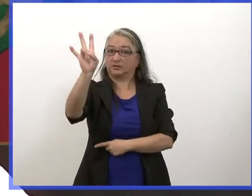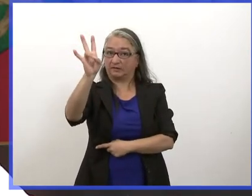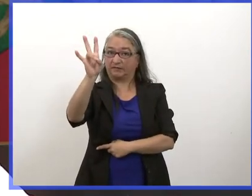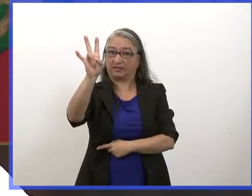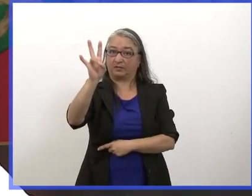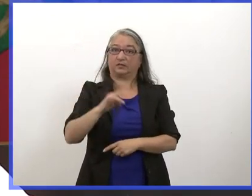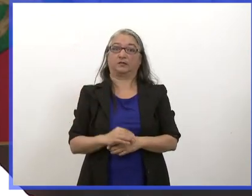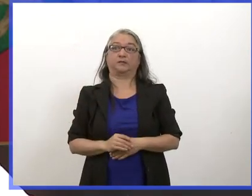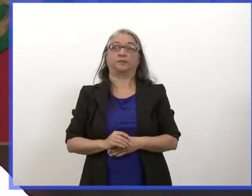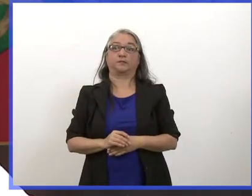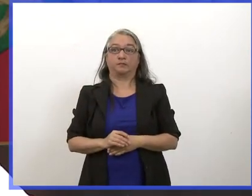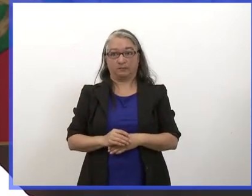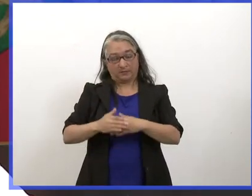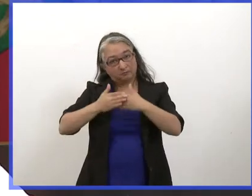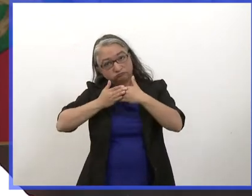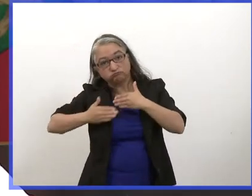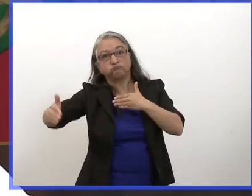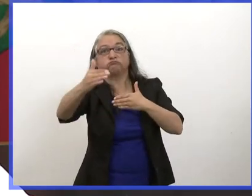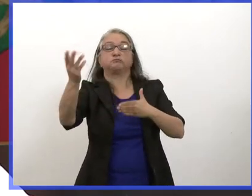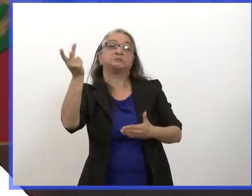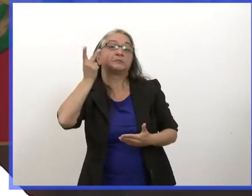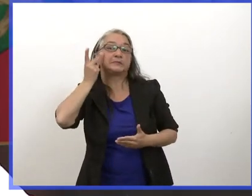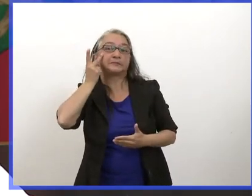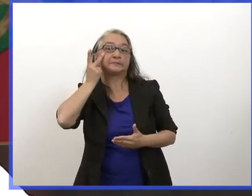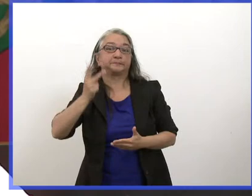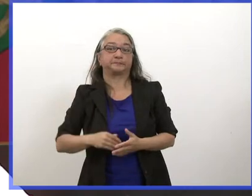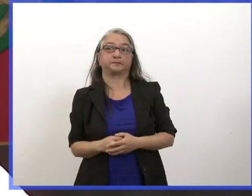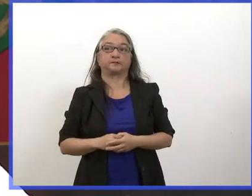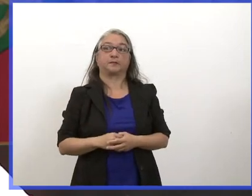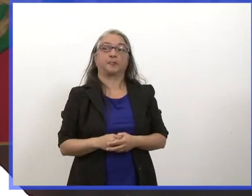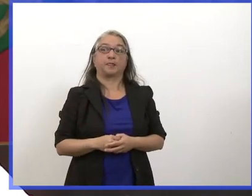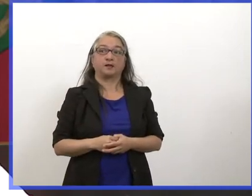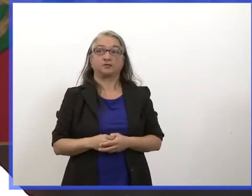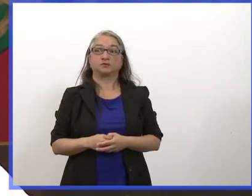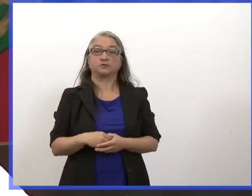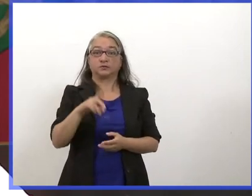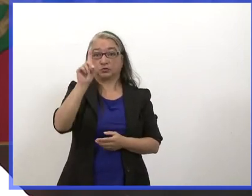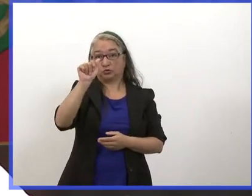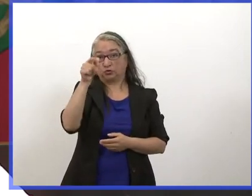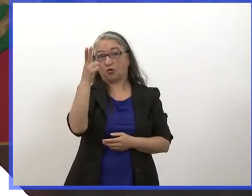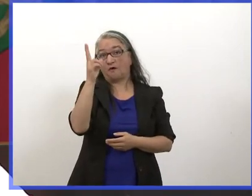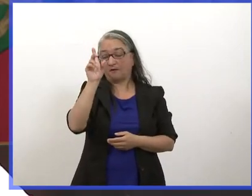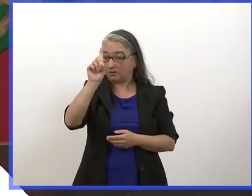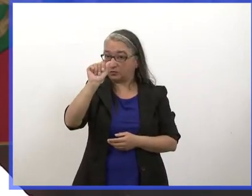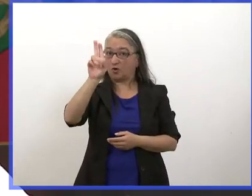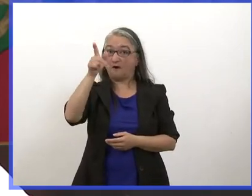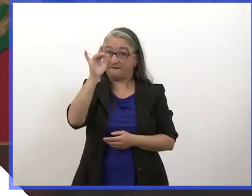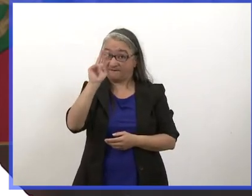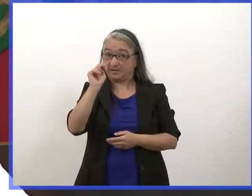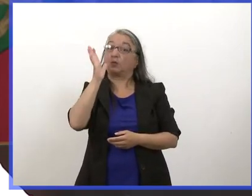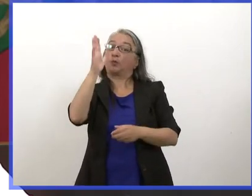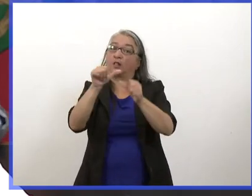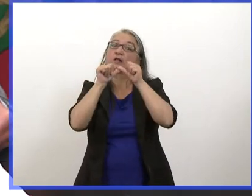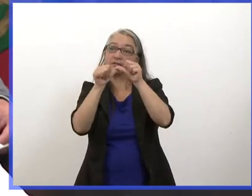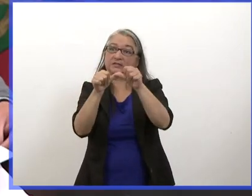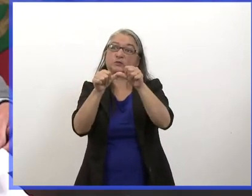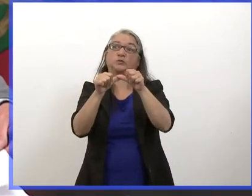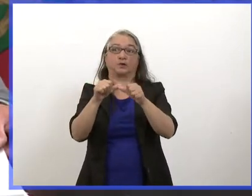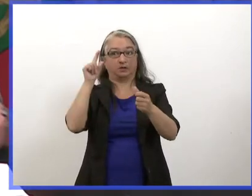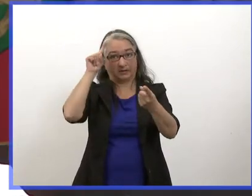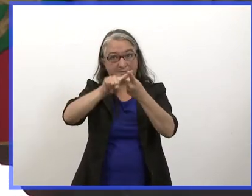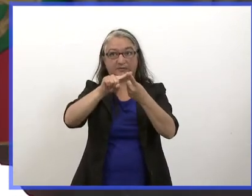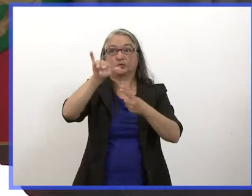And Dauphin will continue to in remote learning until June 9. And I would,